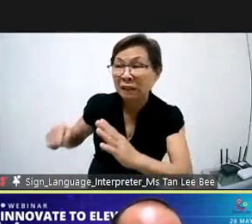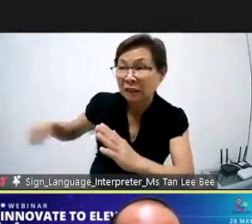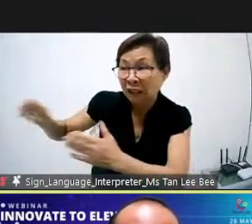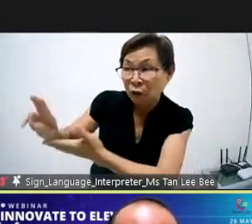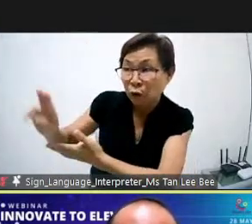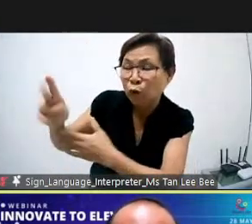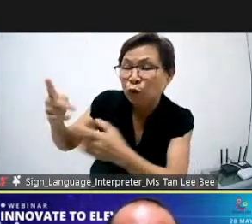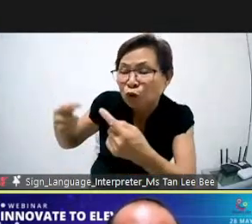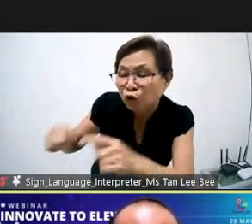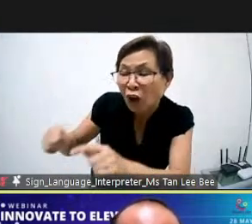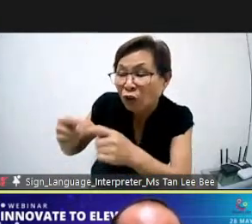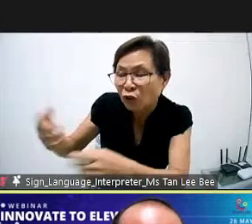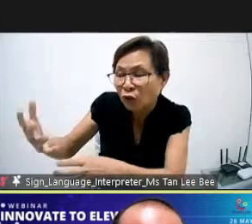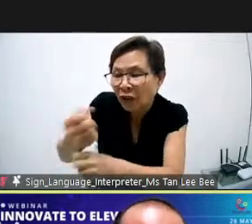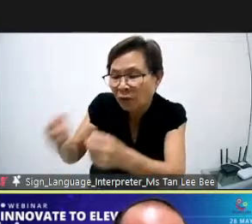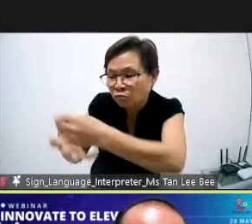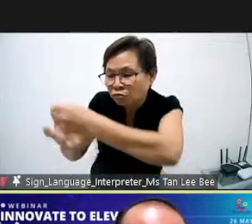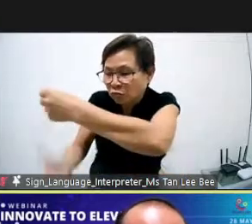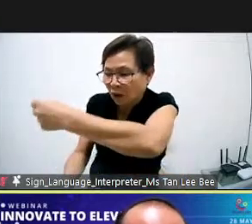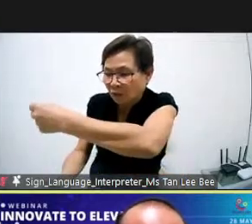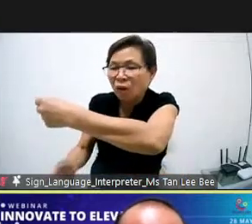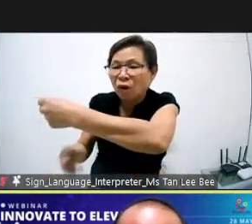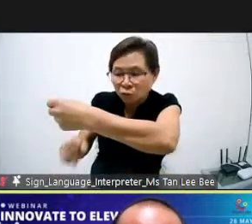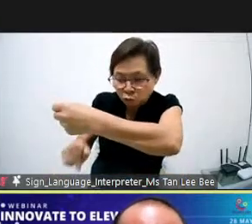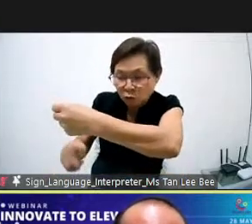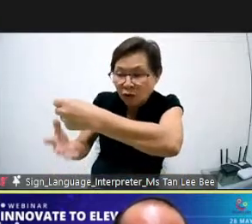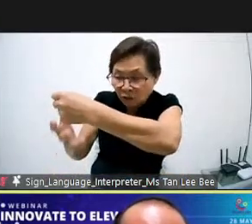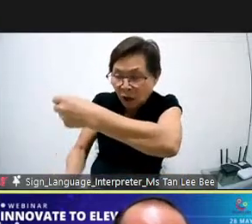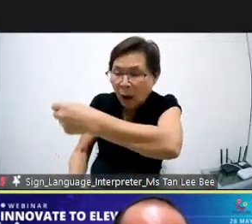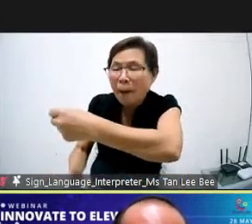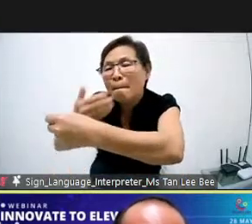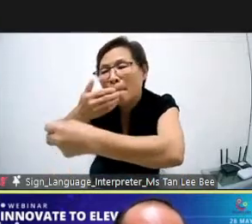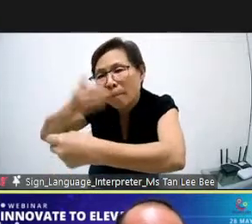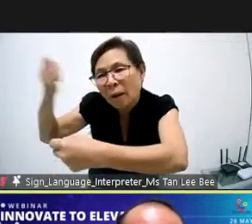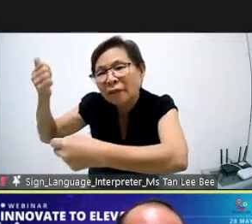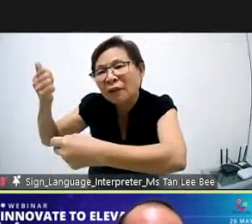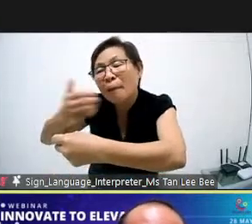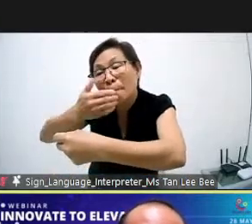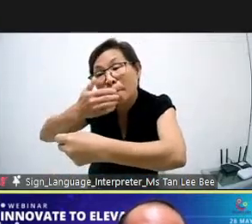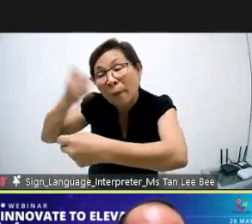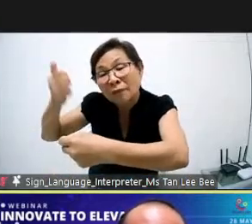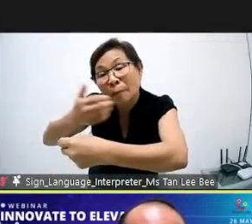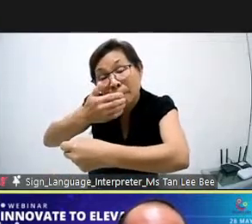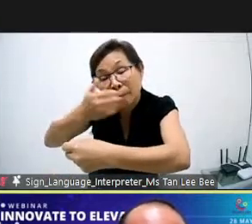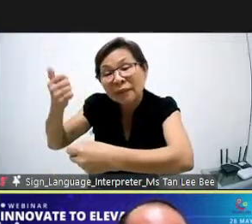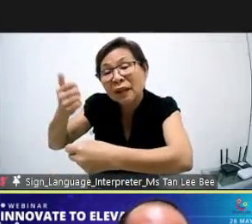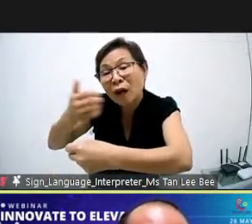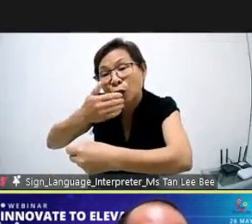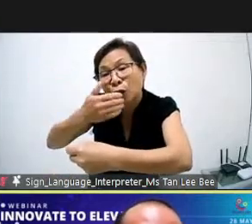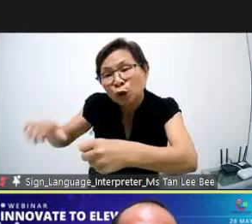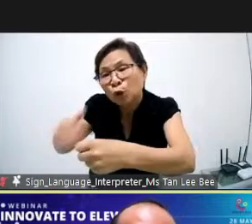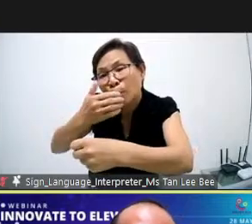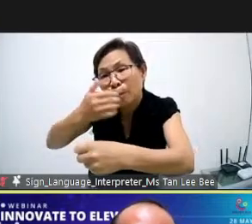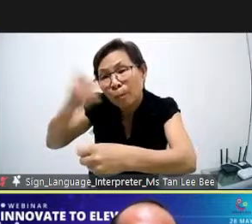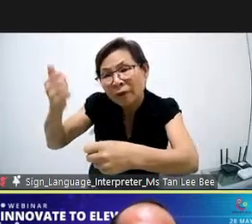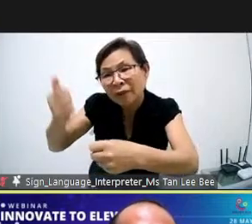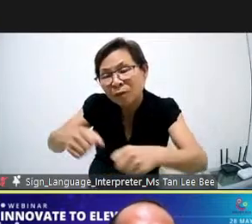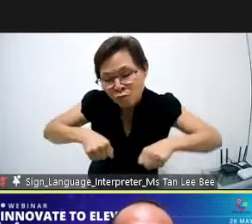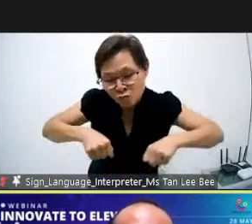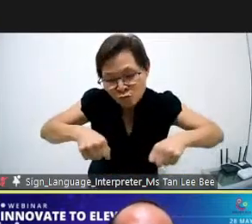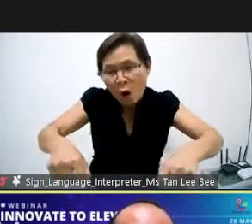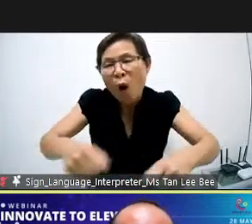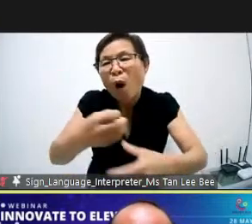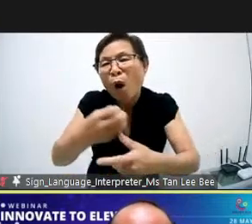get a grant or everything like that to get a better version. There's a brake, a